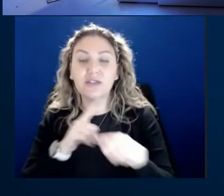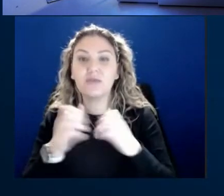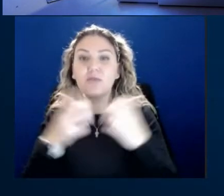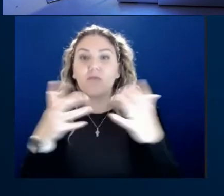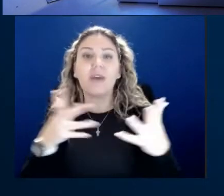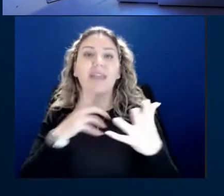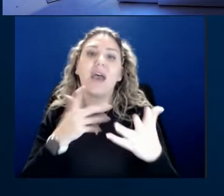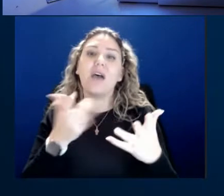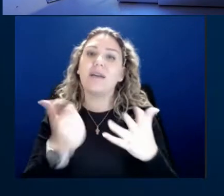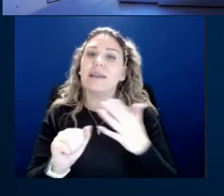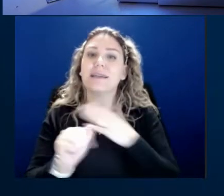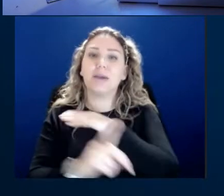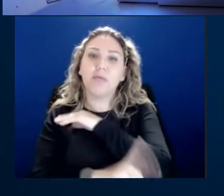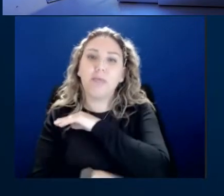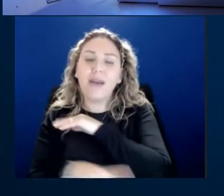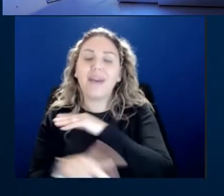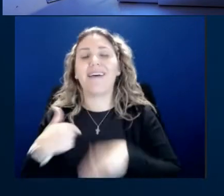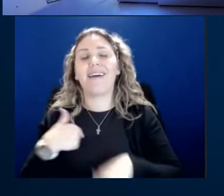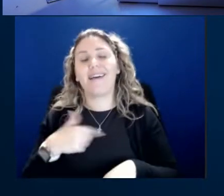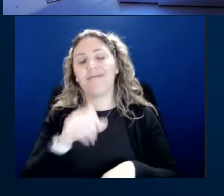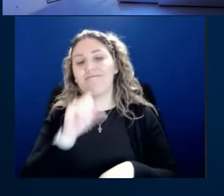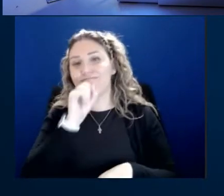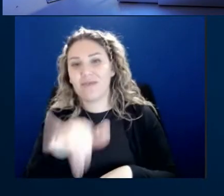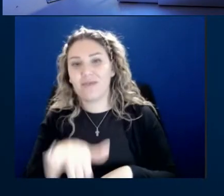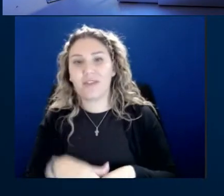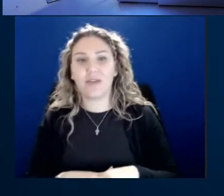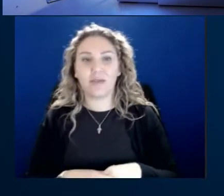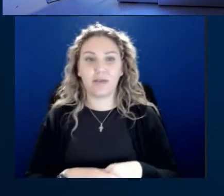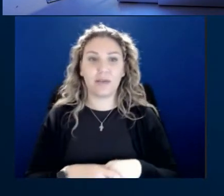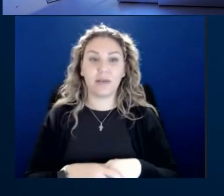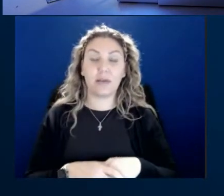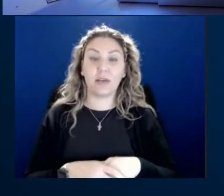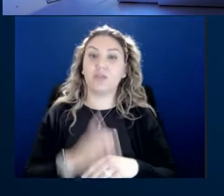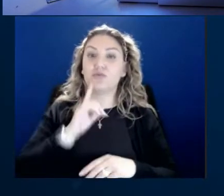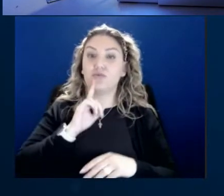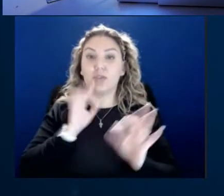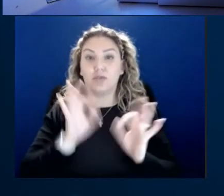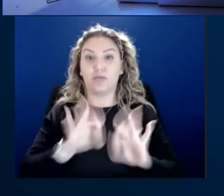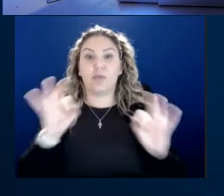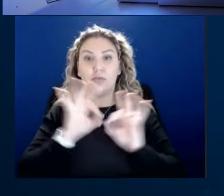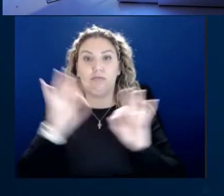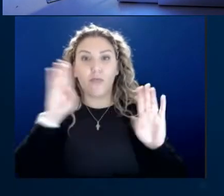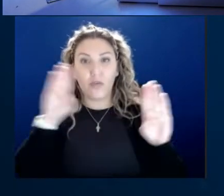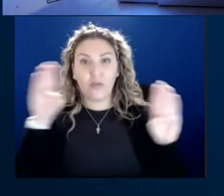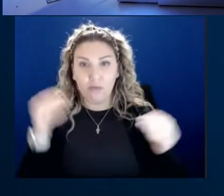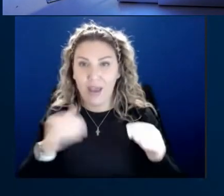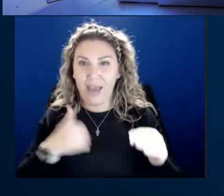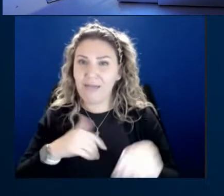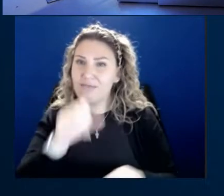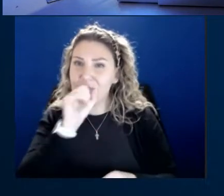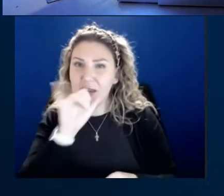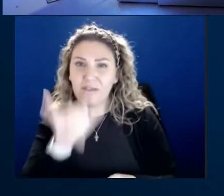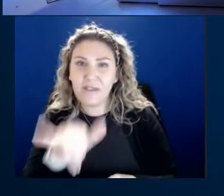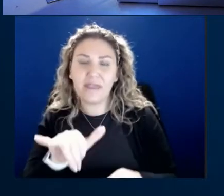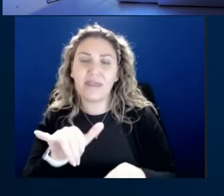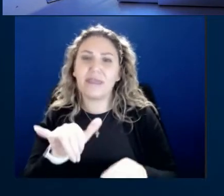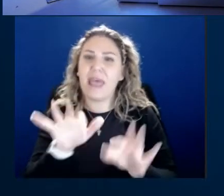So absolutely. I love that. And it's so important to focus. I loved that language. What happened to you? When we